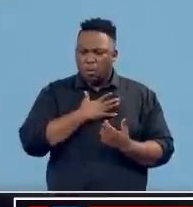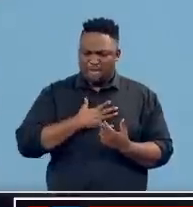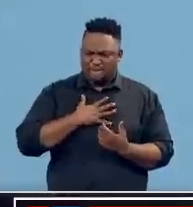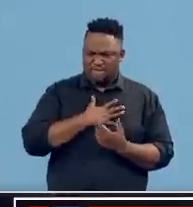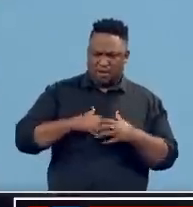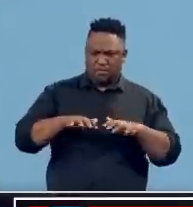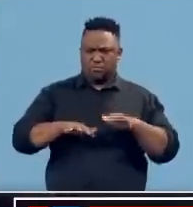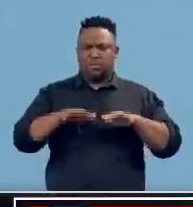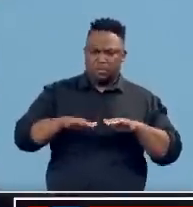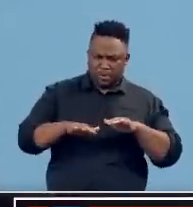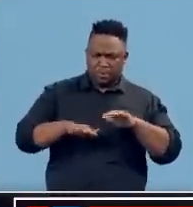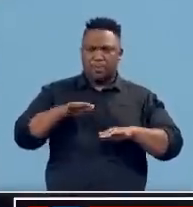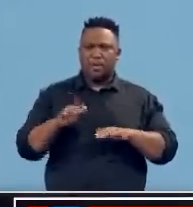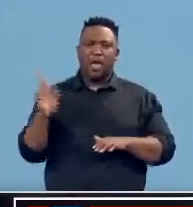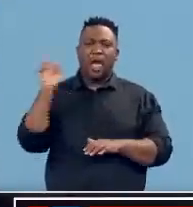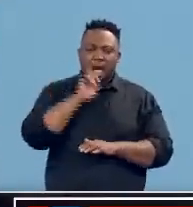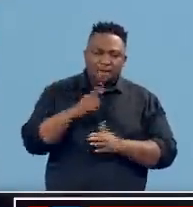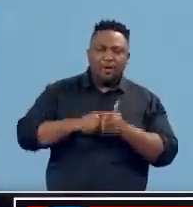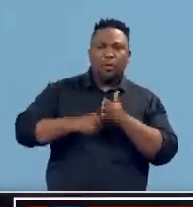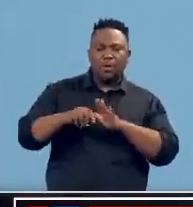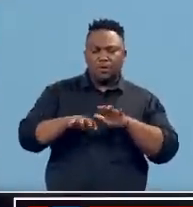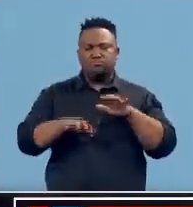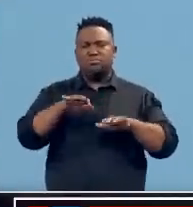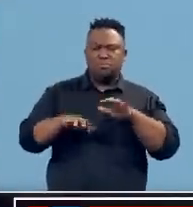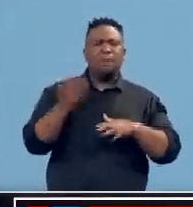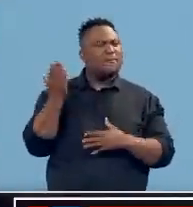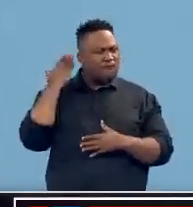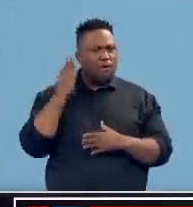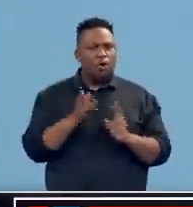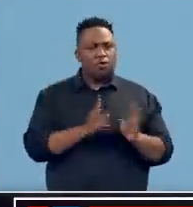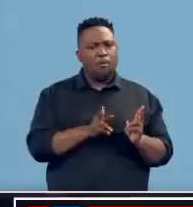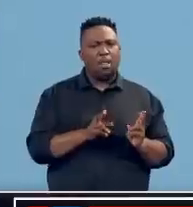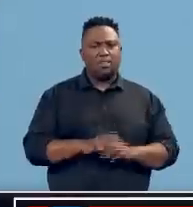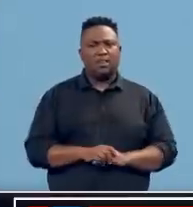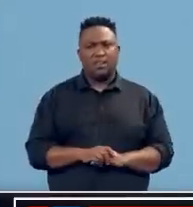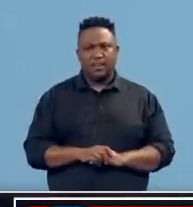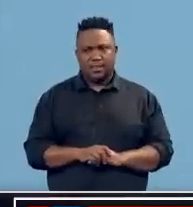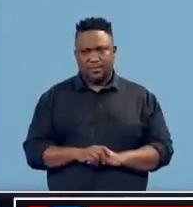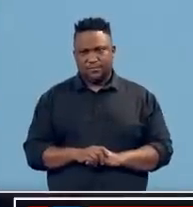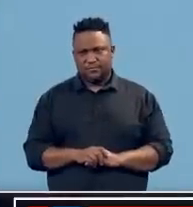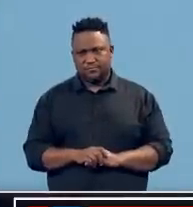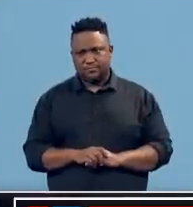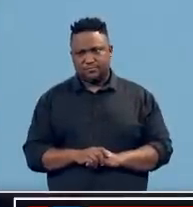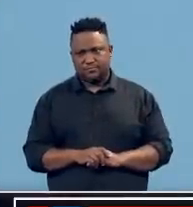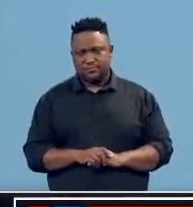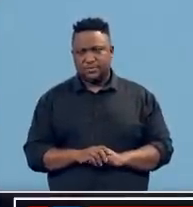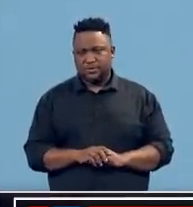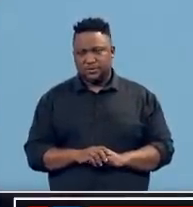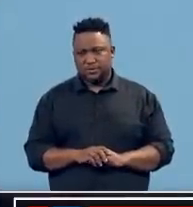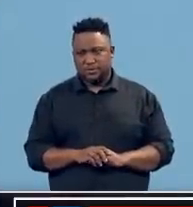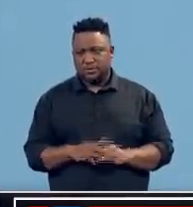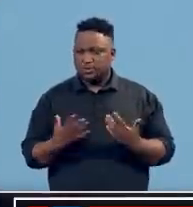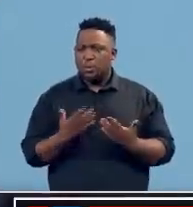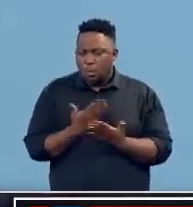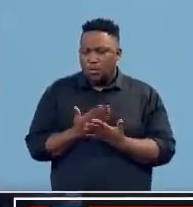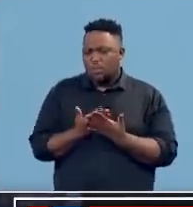occurred practically weekly, yes, and they were not unusual then. But yes, I think it is likely that it is related